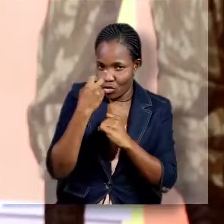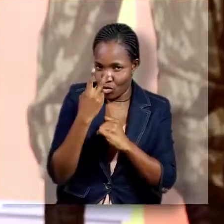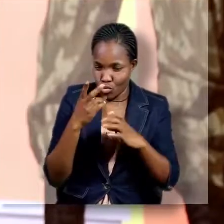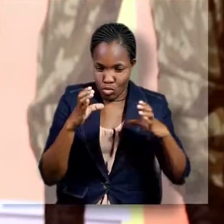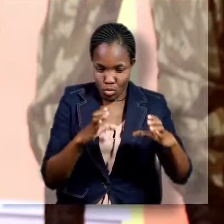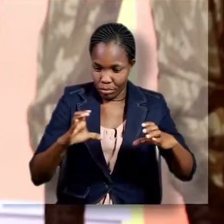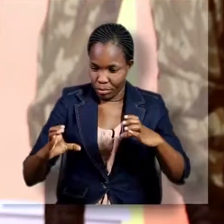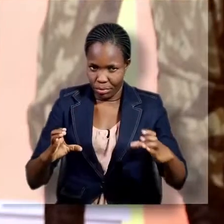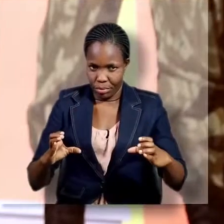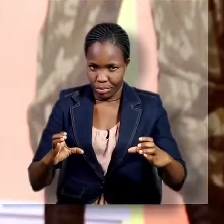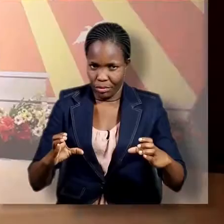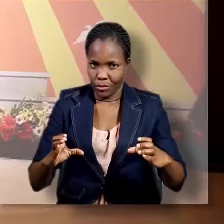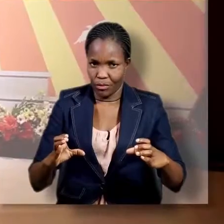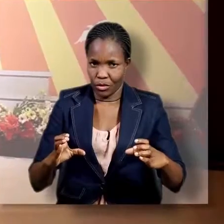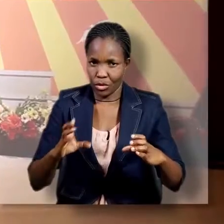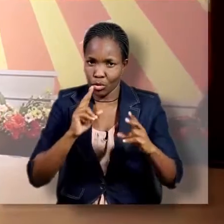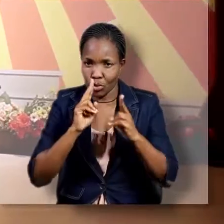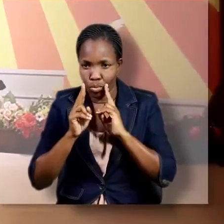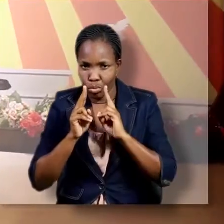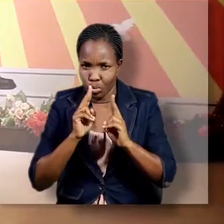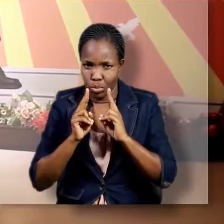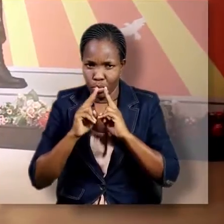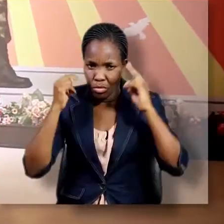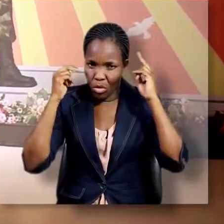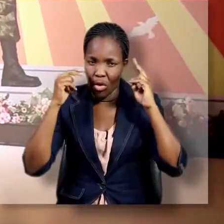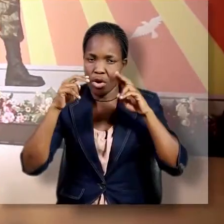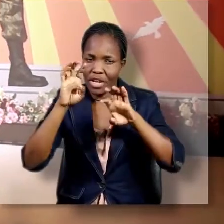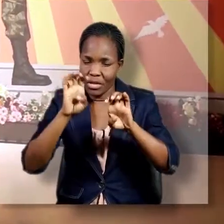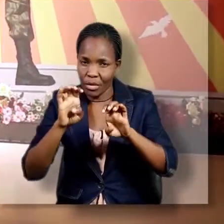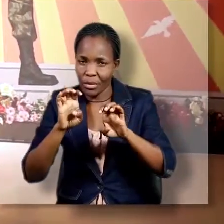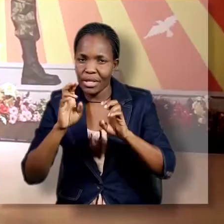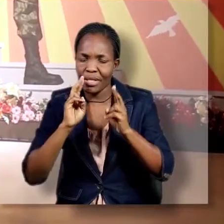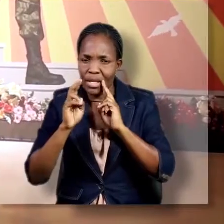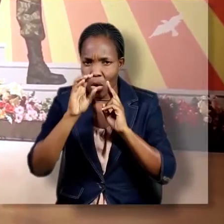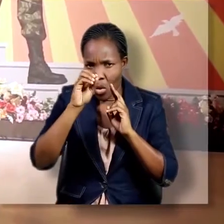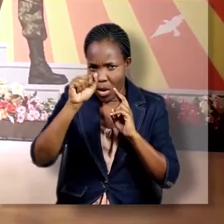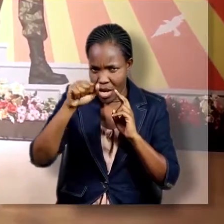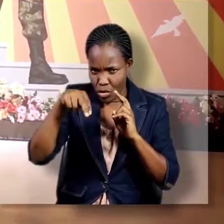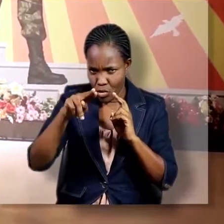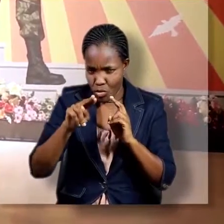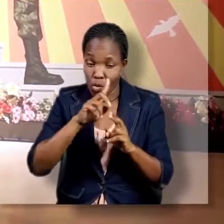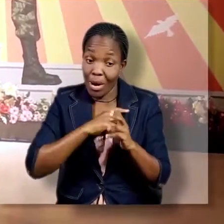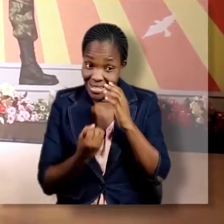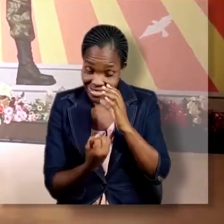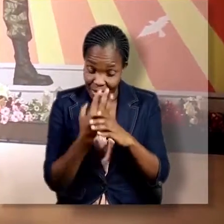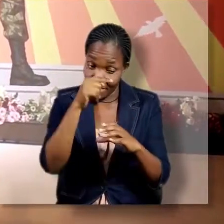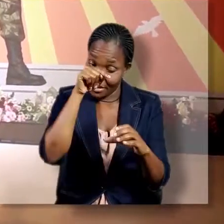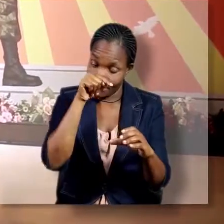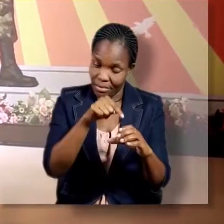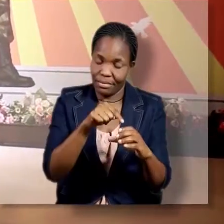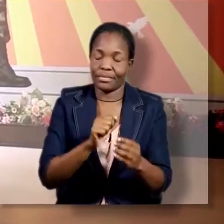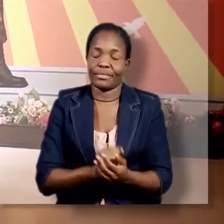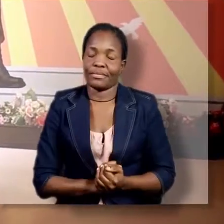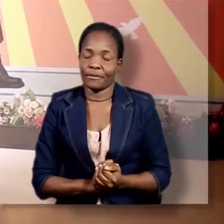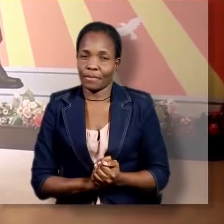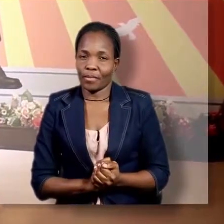Addis Ababa for talks. It worked, and that is where the OAU and its headquarters were then established.